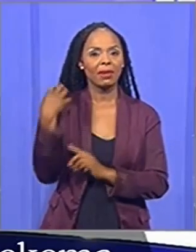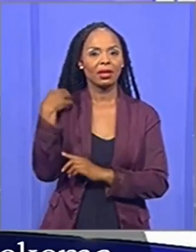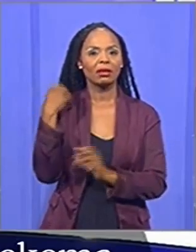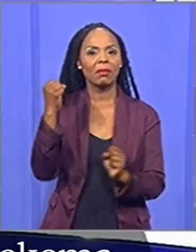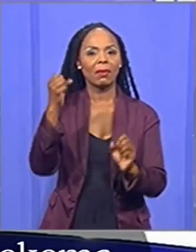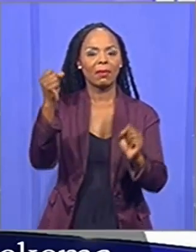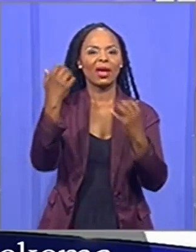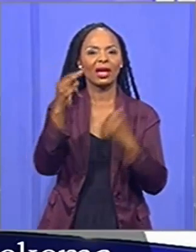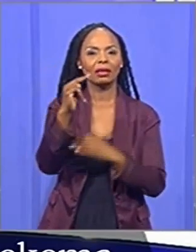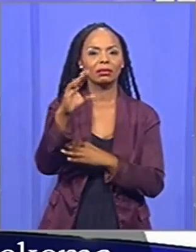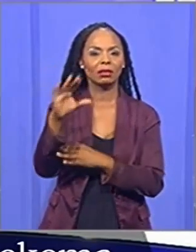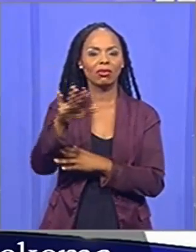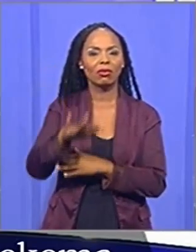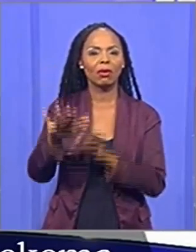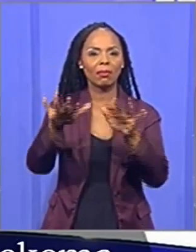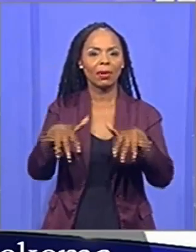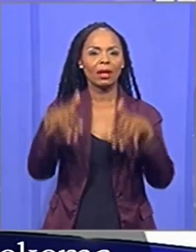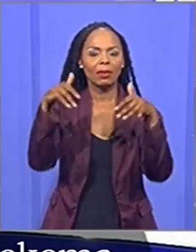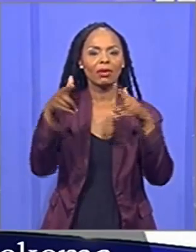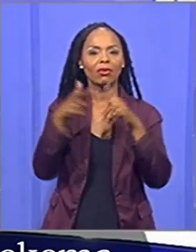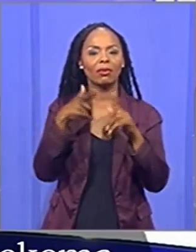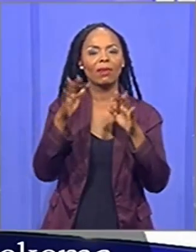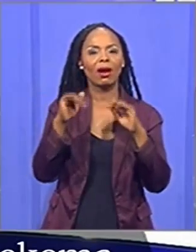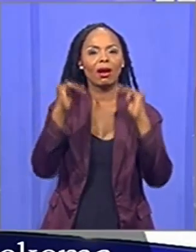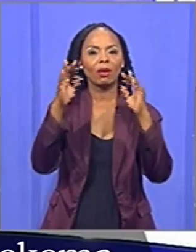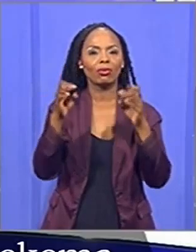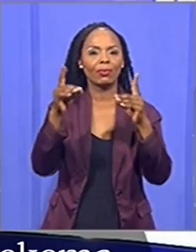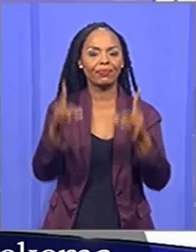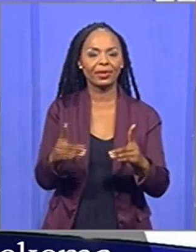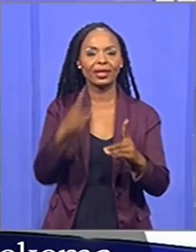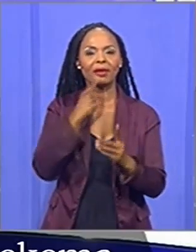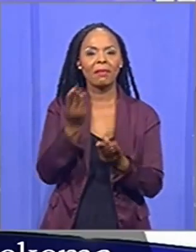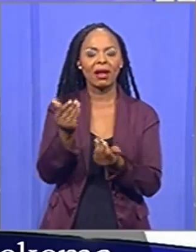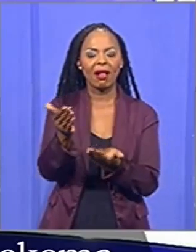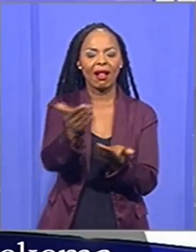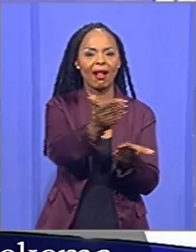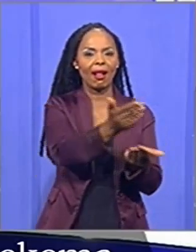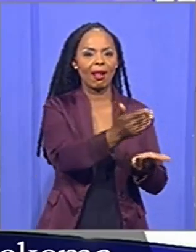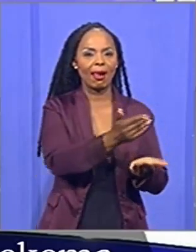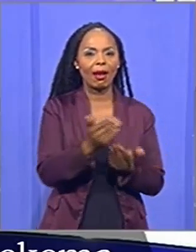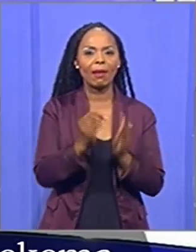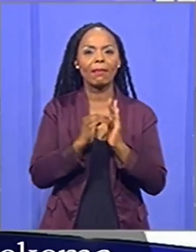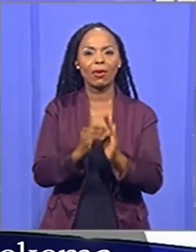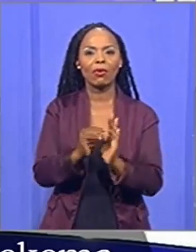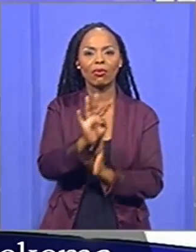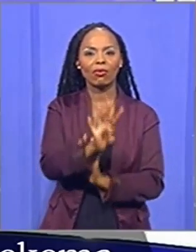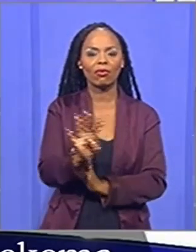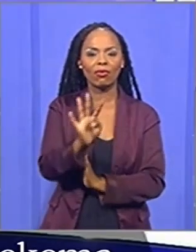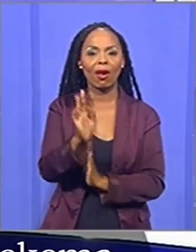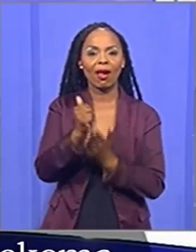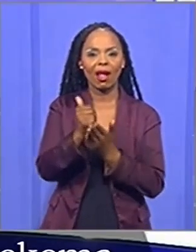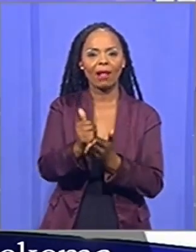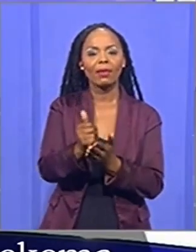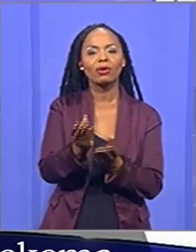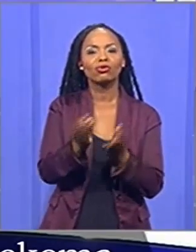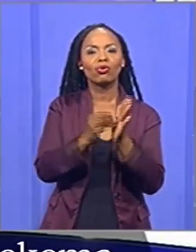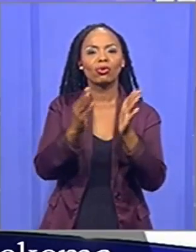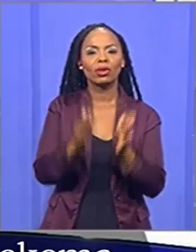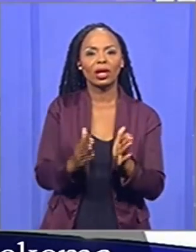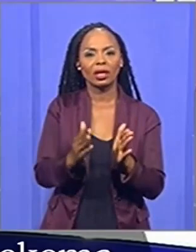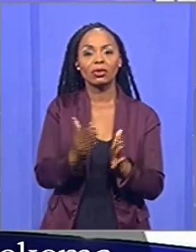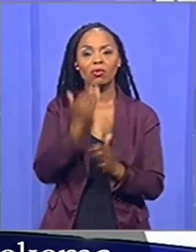ya palamente ya thuto e phagamego gore go kgobokeditšwe diranta tše ka bago dibilione tše 4 go thuša baithuti ba